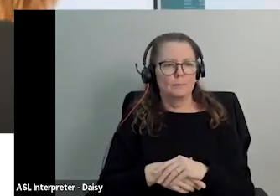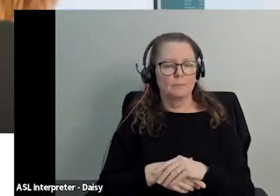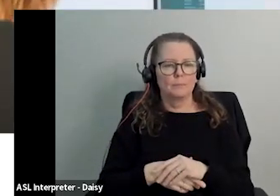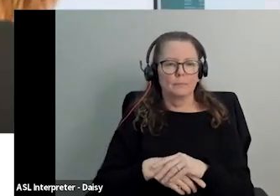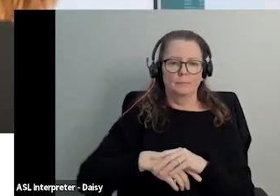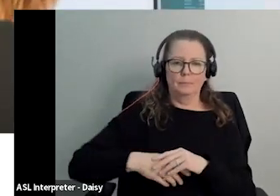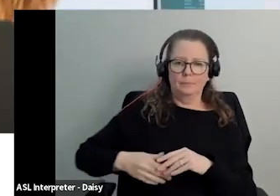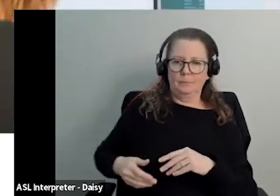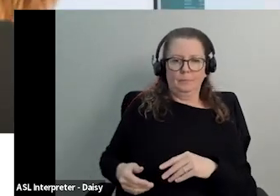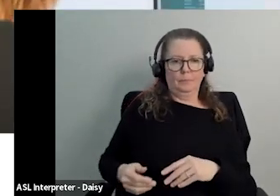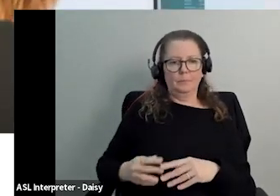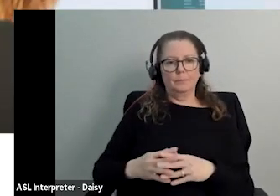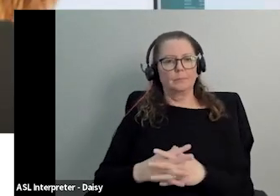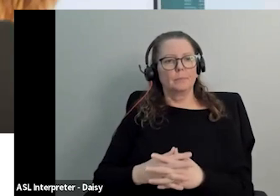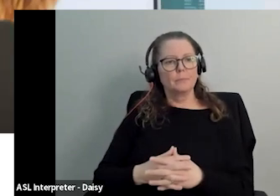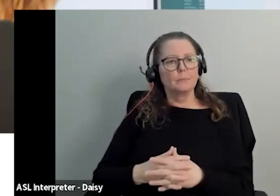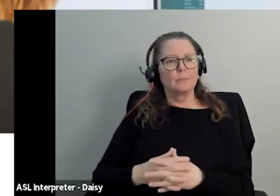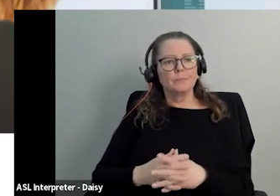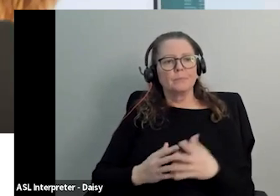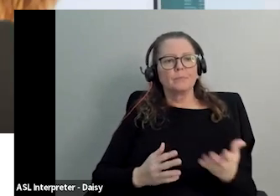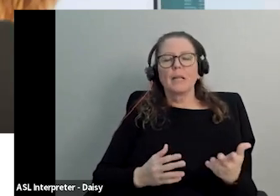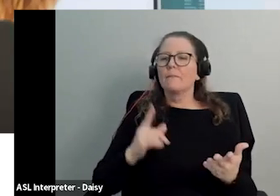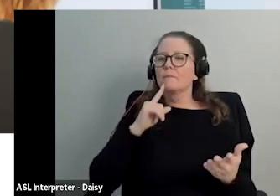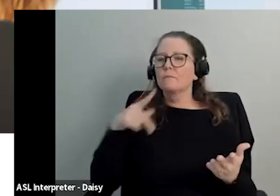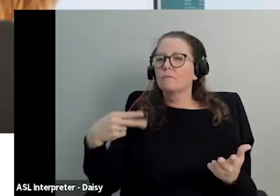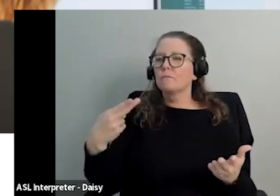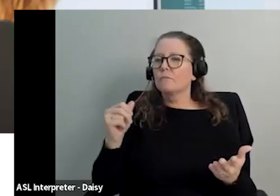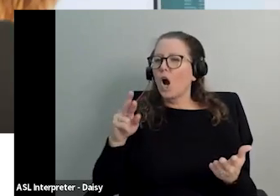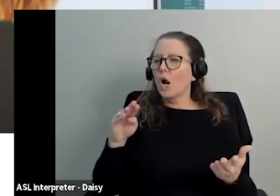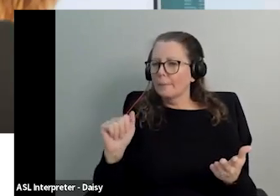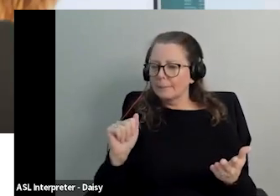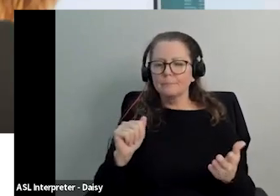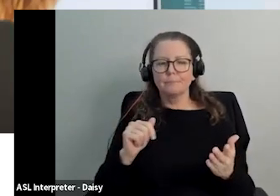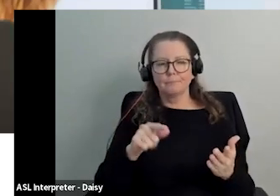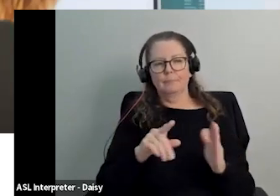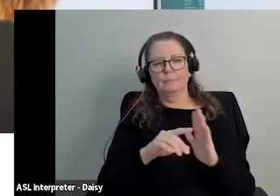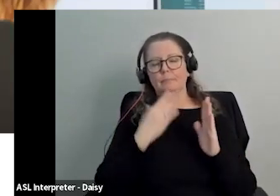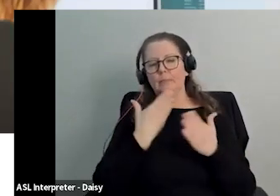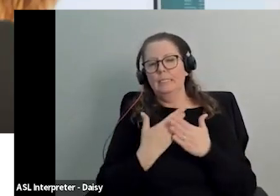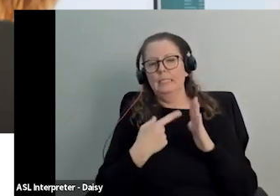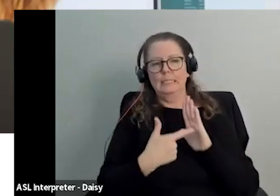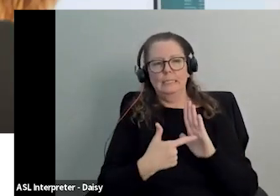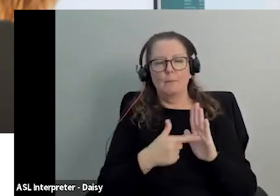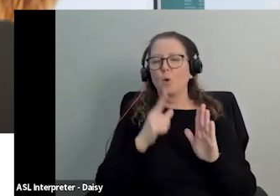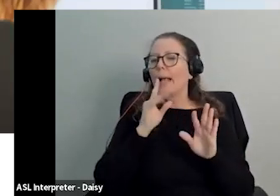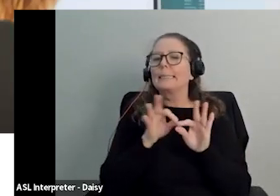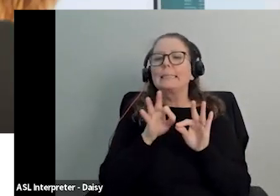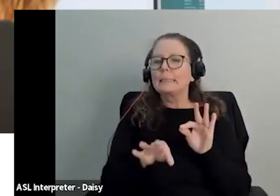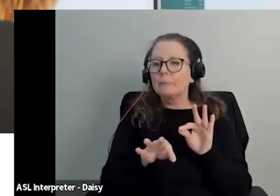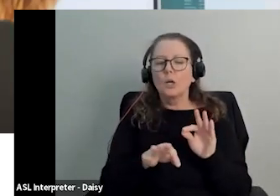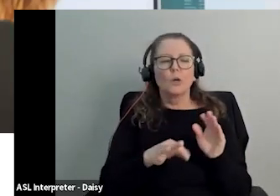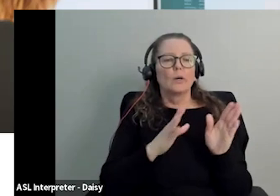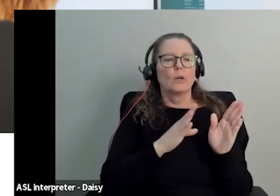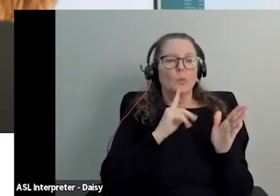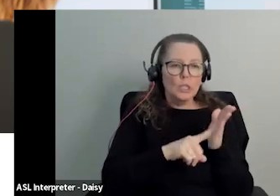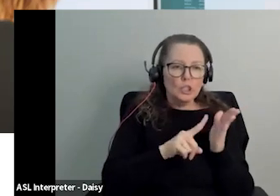the pharma space. In pharma, basically we have, and I've very much simplified this, we basically have